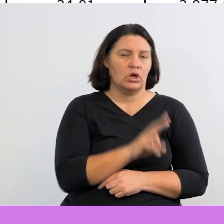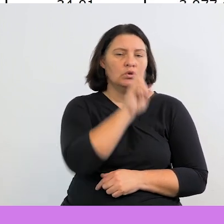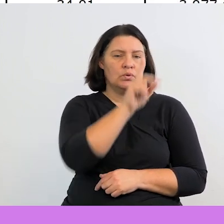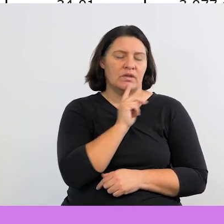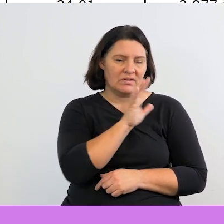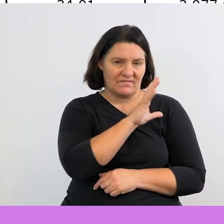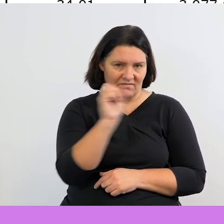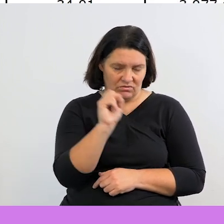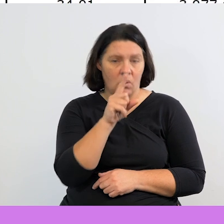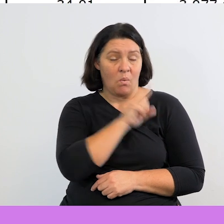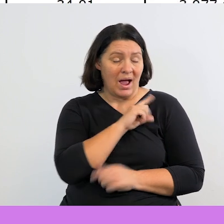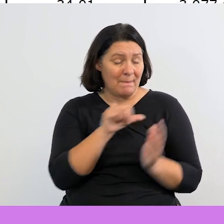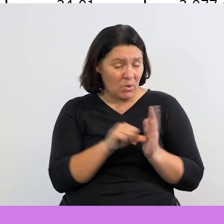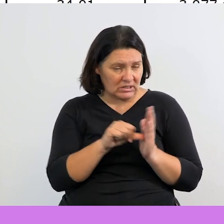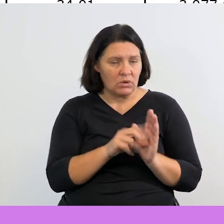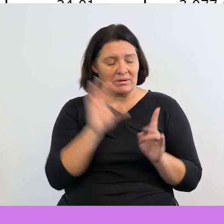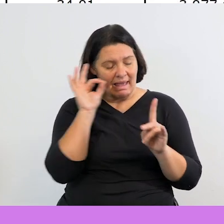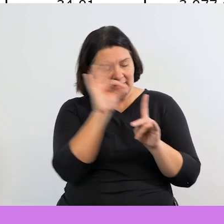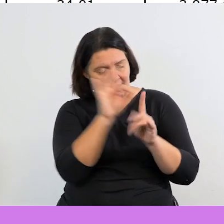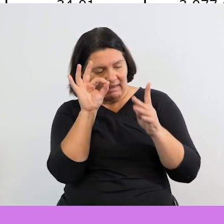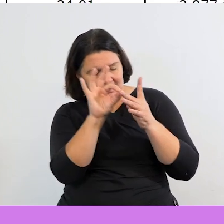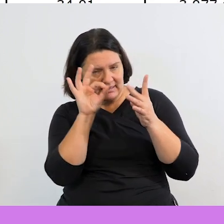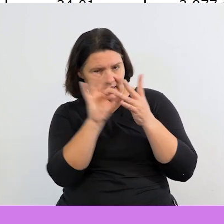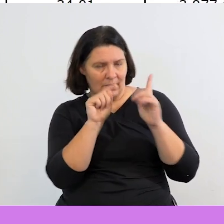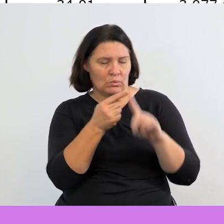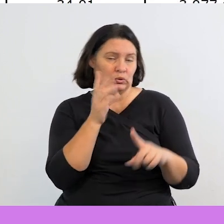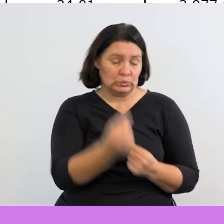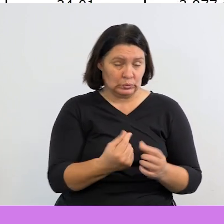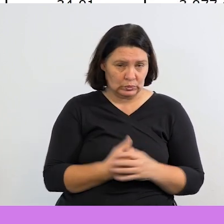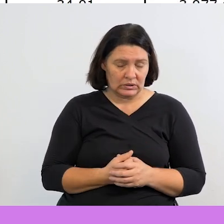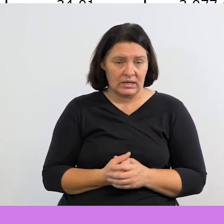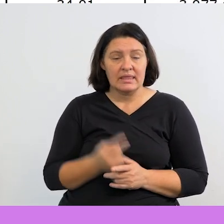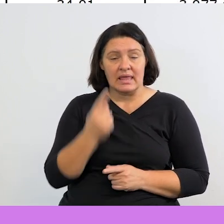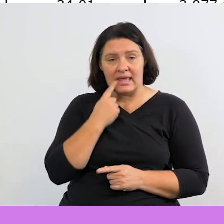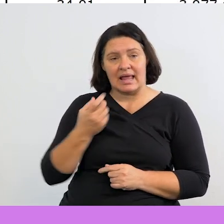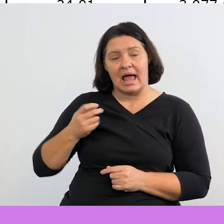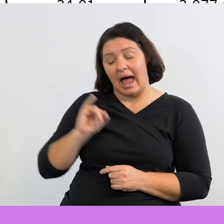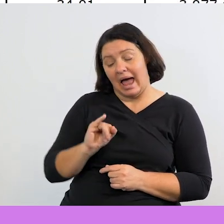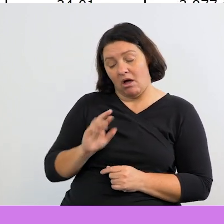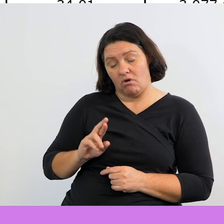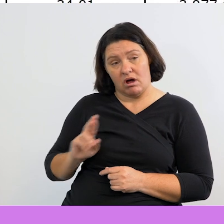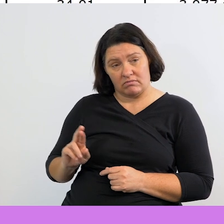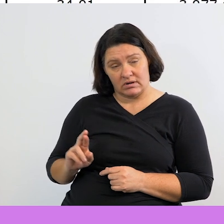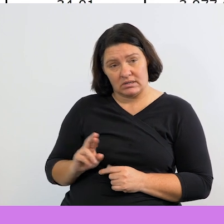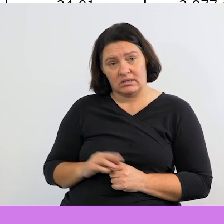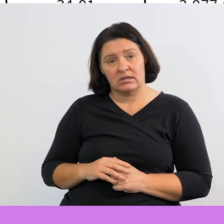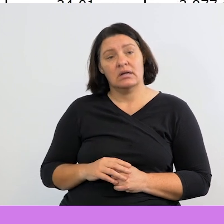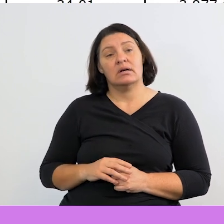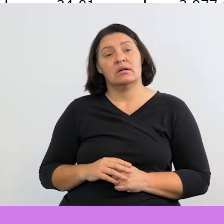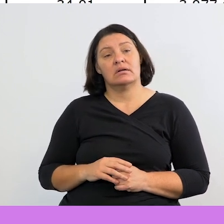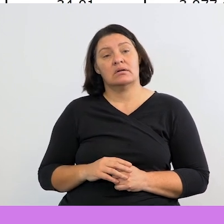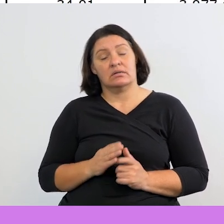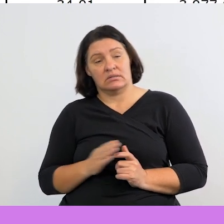key, because you must plot at the exact points. Then looking at my income replacement rate